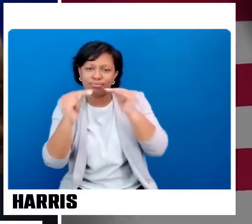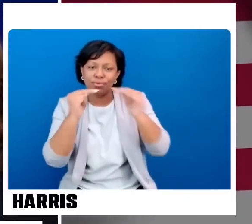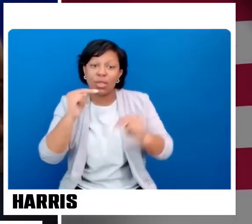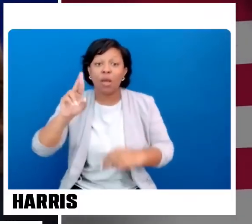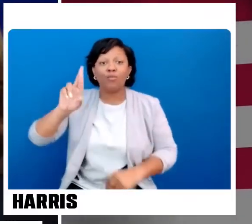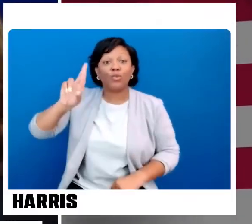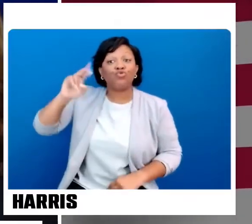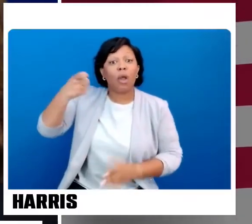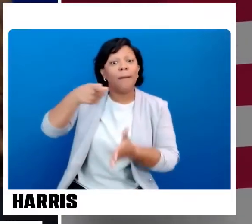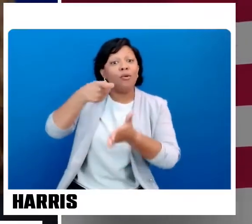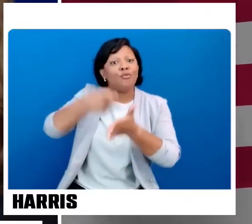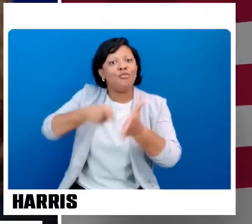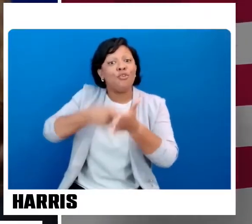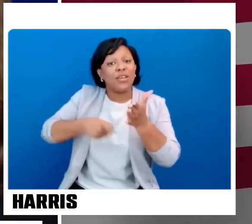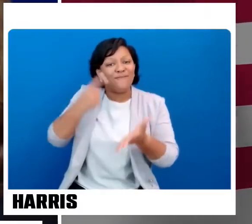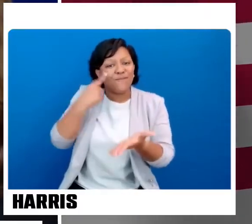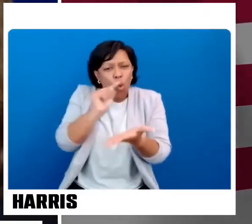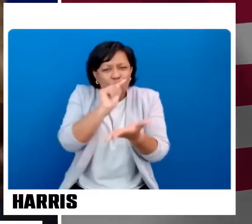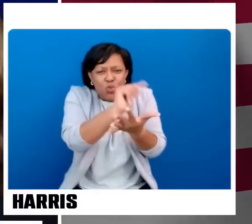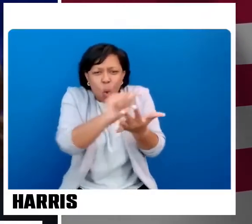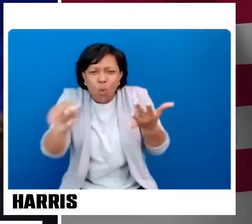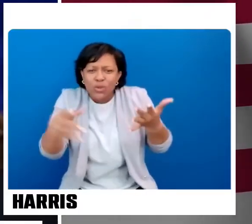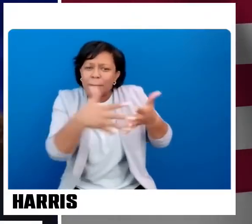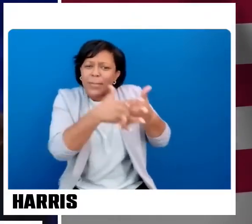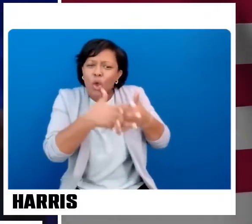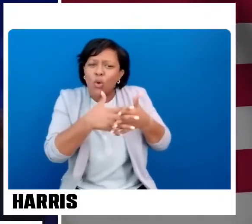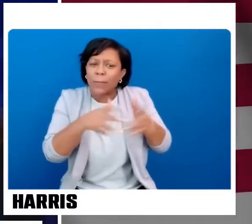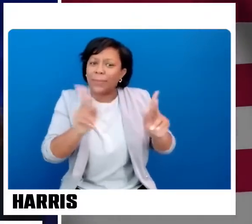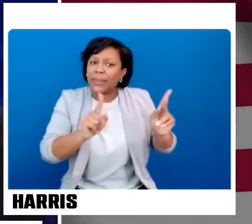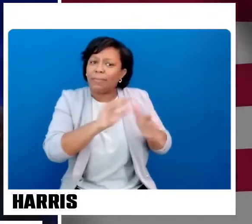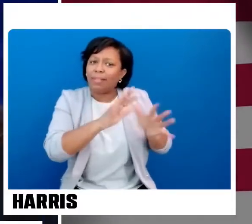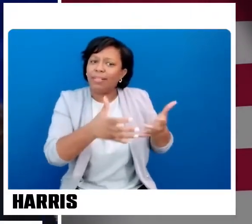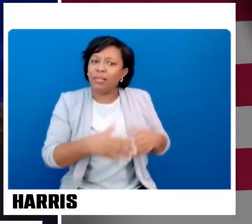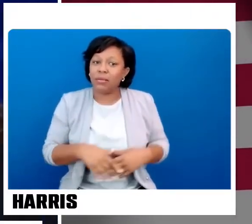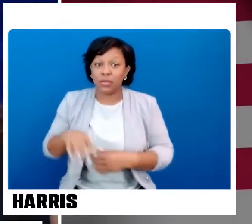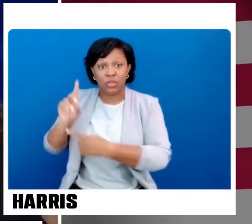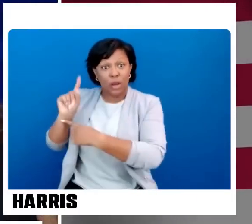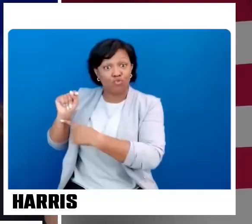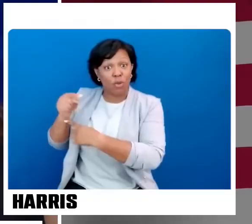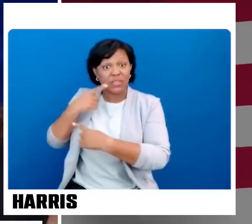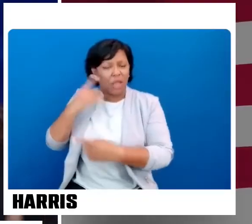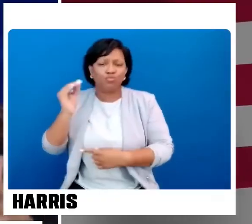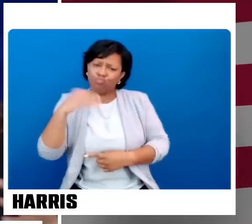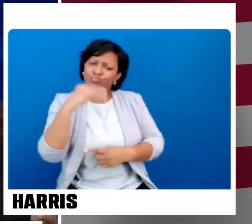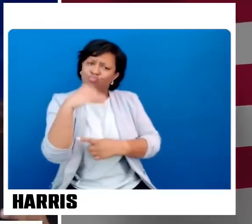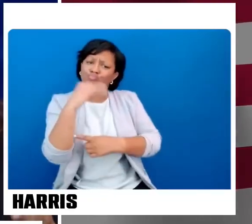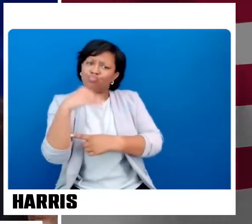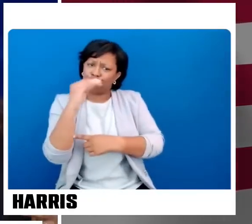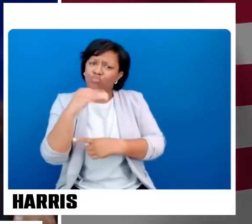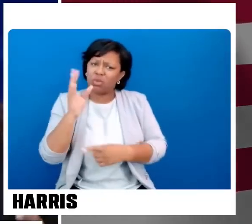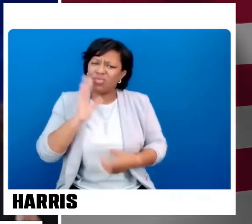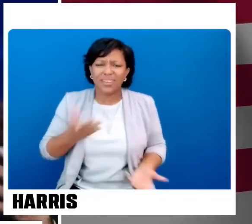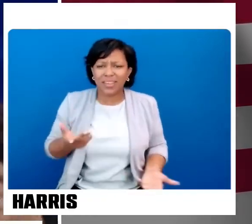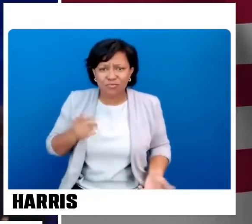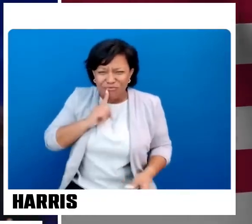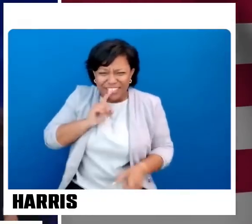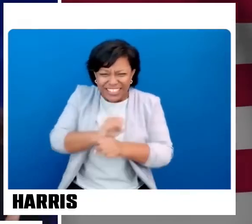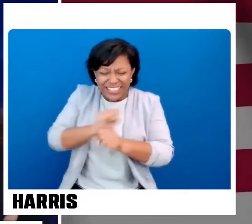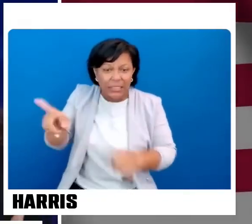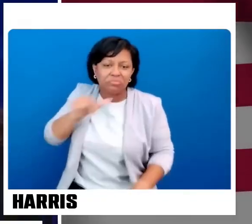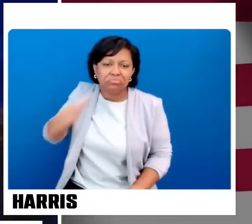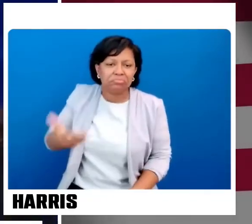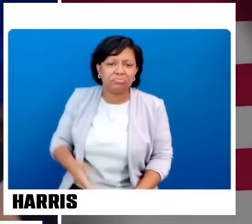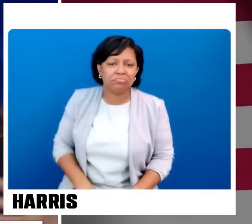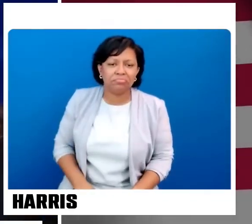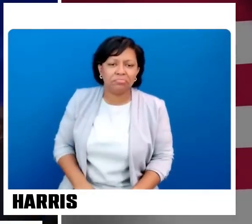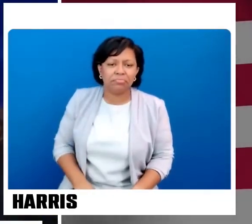going to allow Medicare to negotiate drug prices. He never did. We did. And now we have capped the cost of insulin at $35 a month. Since I've